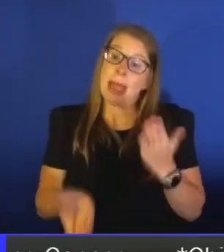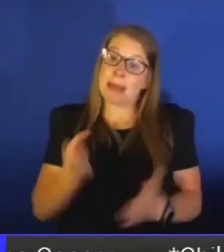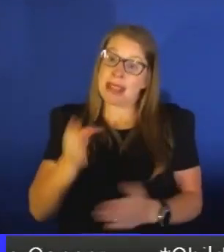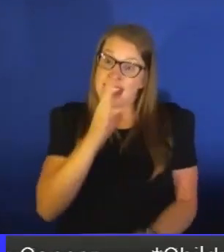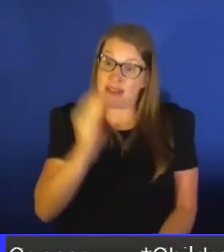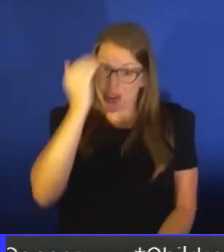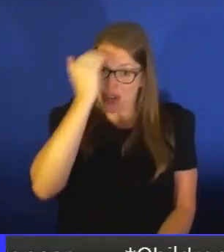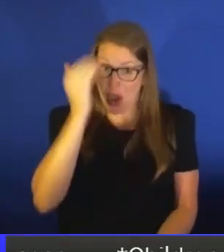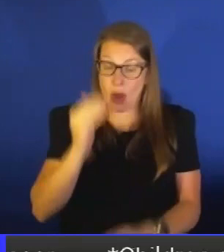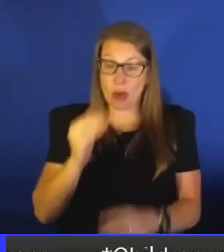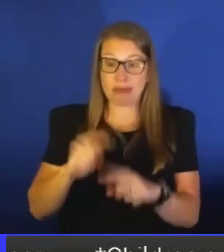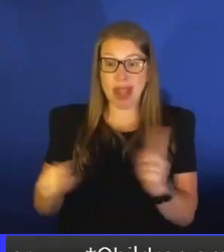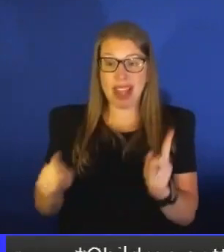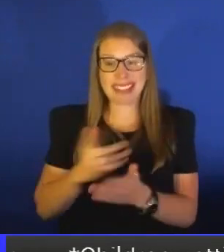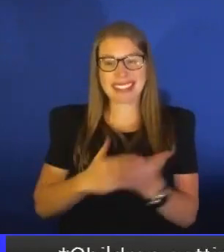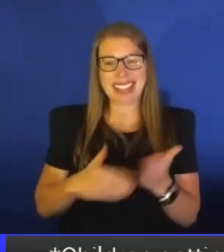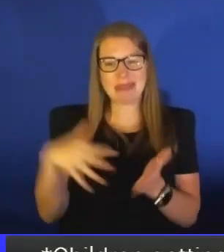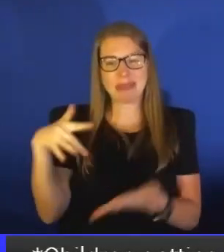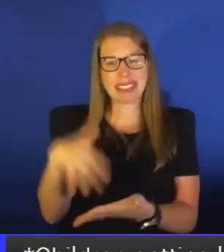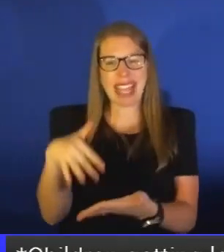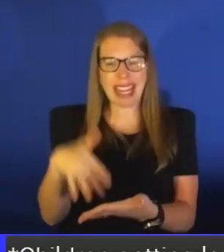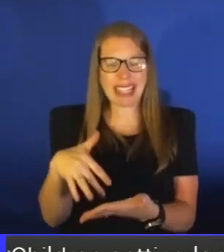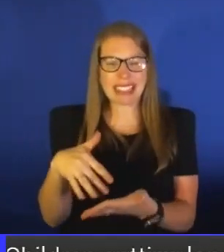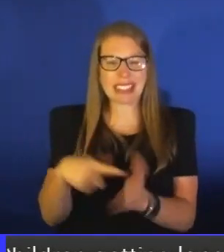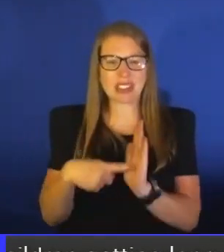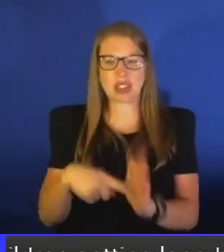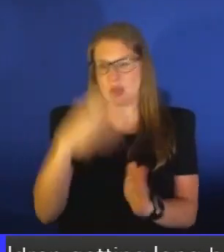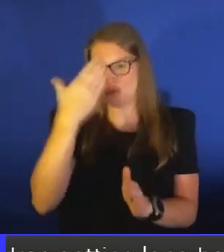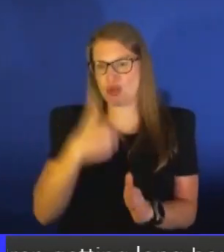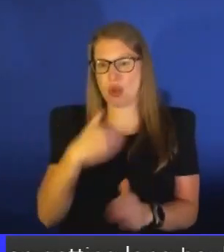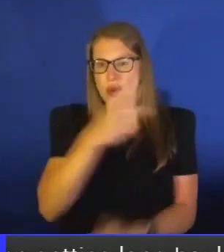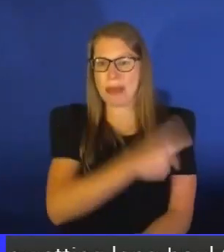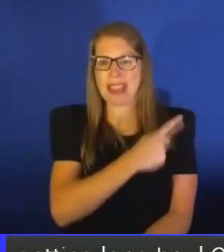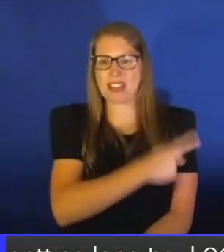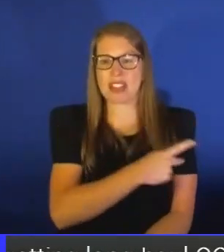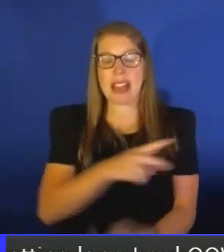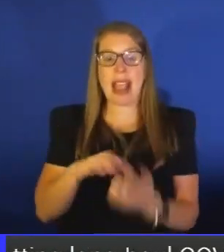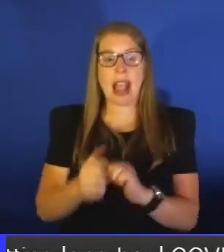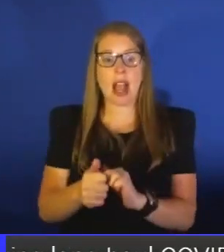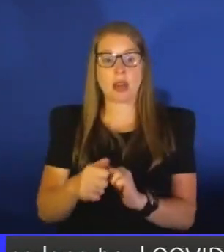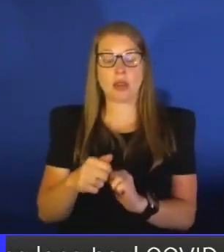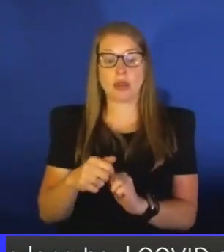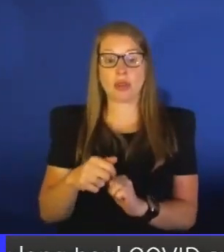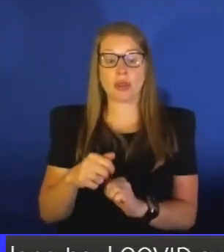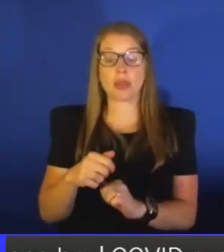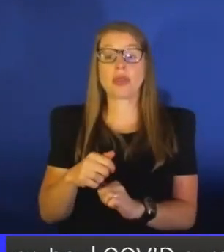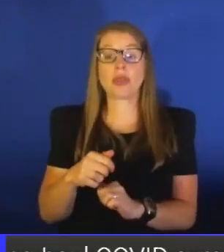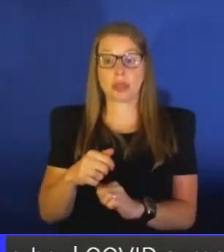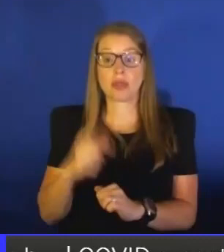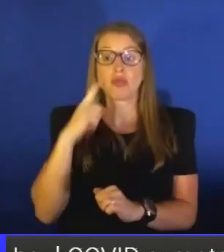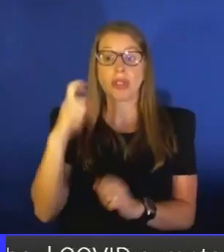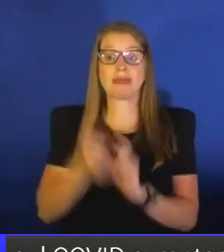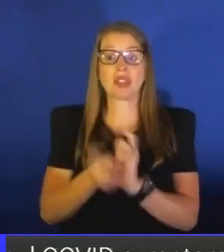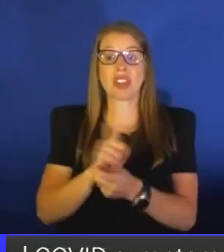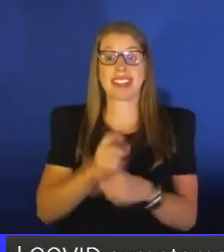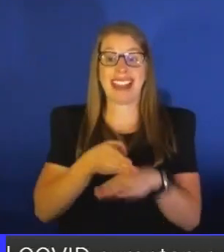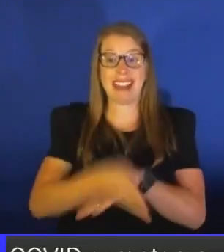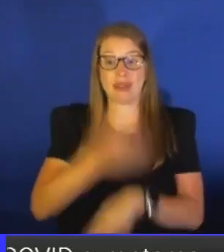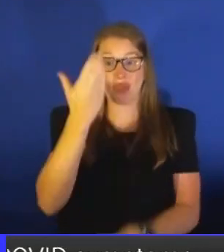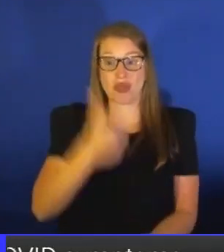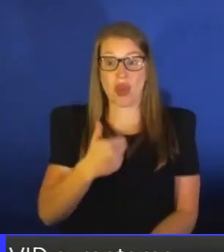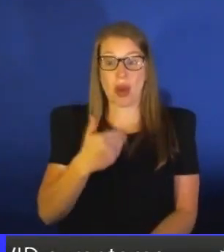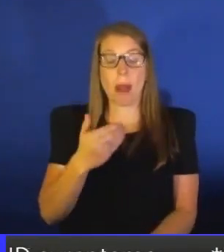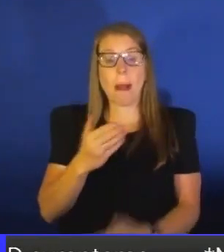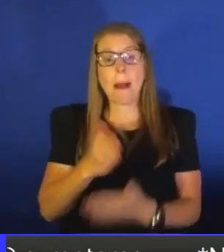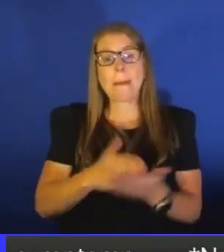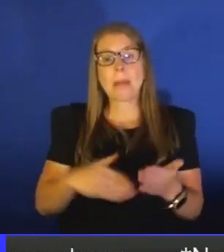into, there's even some studies that have looked at stroke patients. So how do dreams change post-stroke? So part of the brain's been damaged, and how does